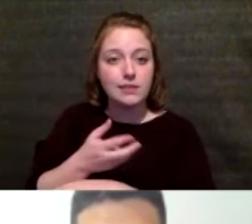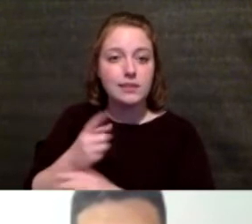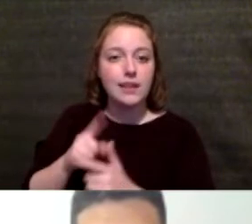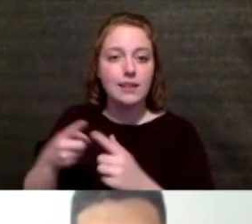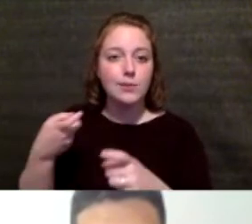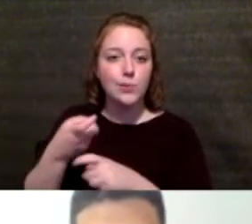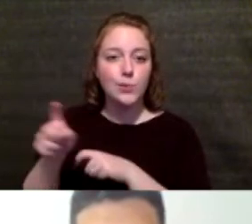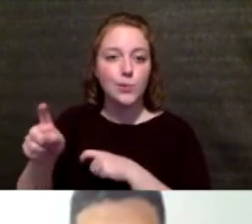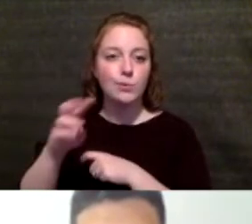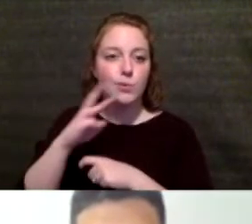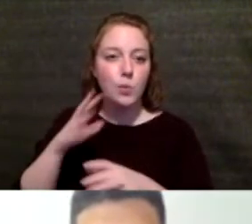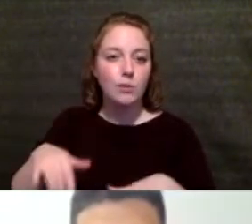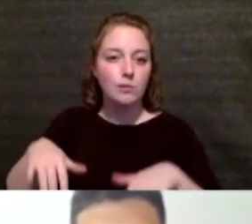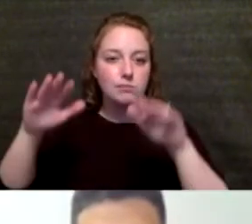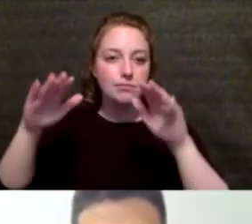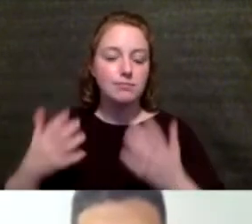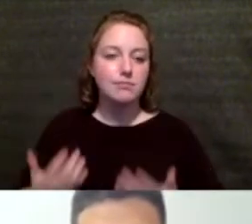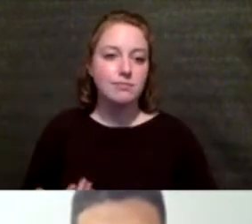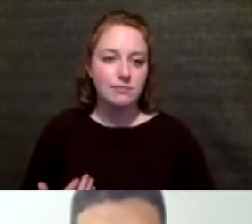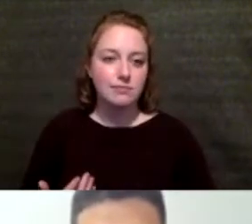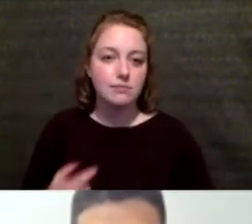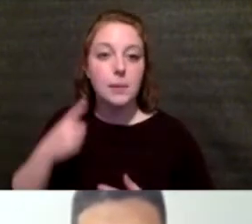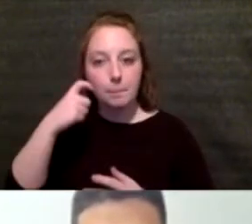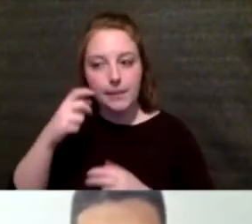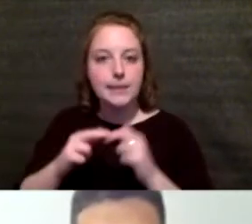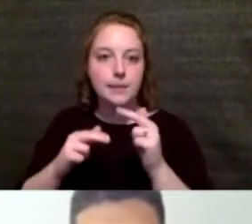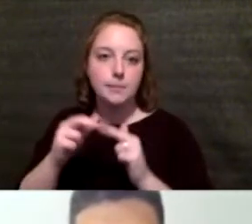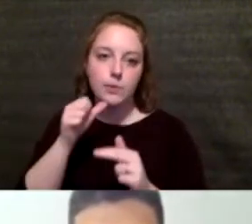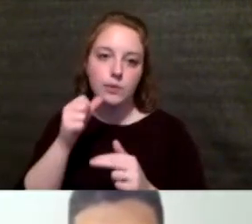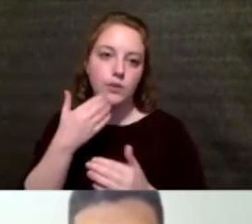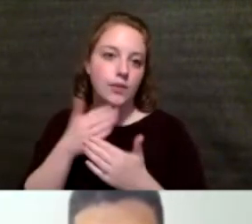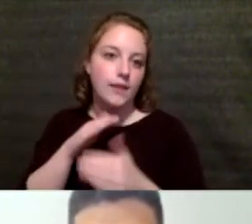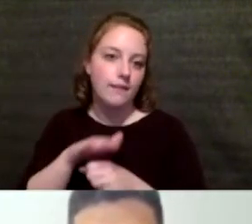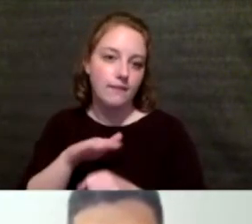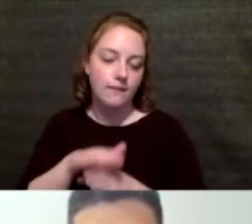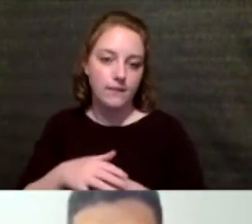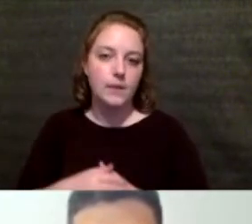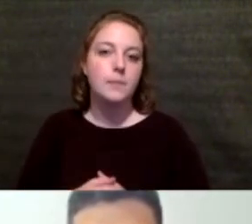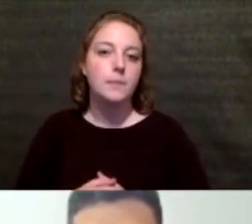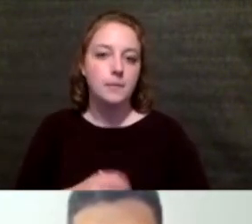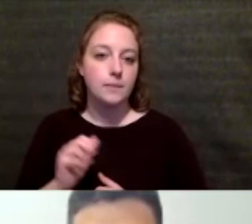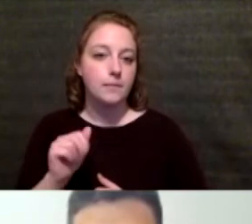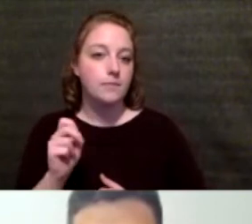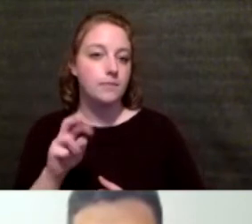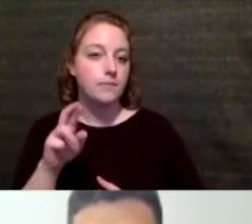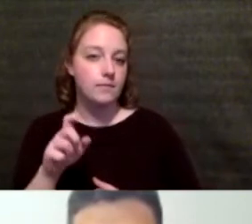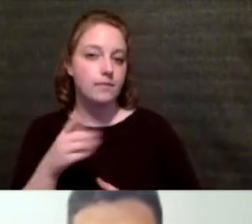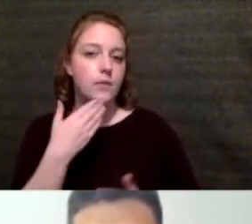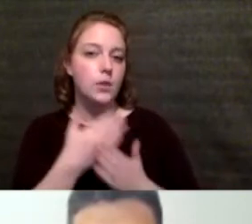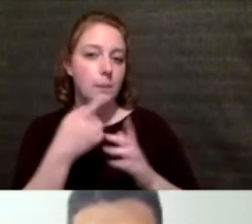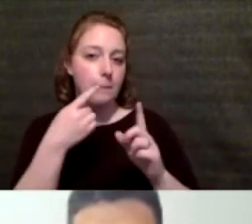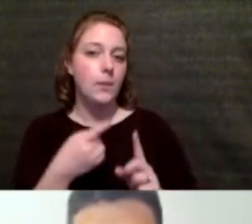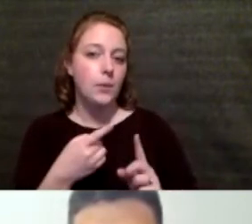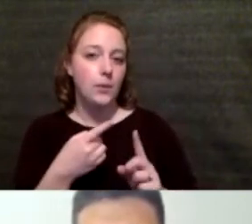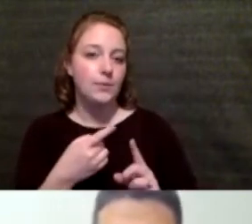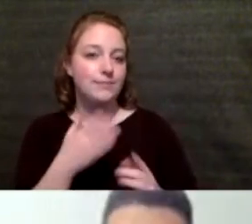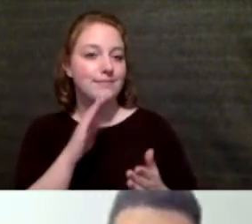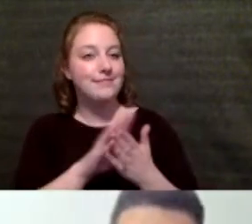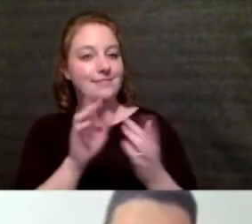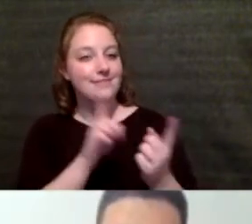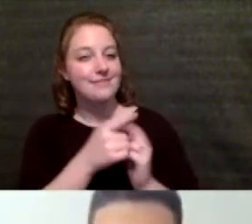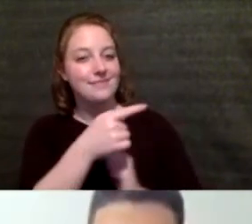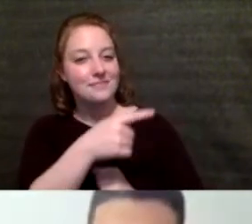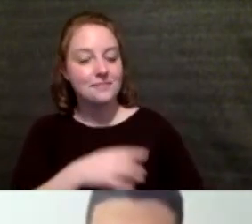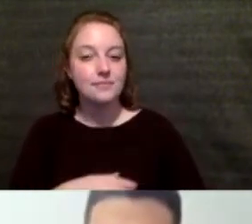um, because of the building. I think Andre made such a good point. Andre, good to meet you. Uh,